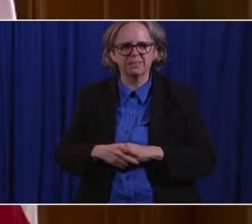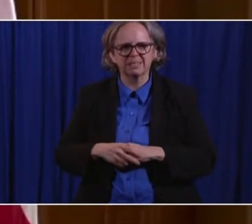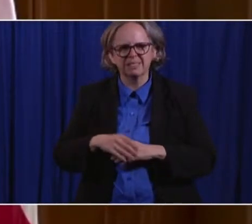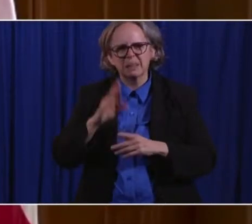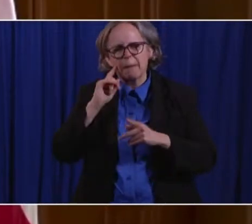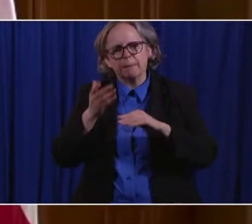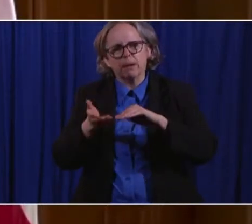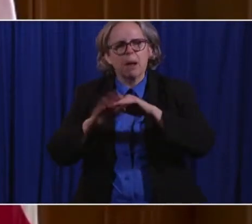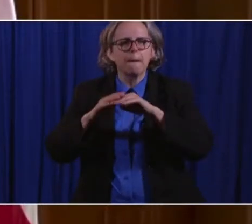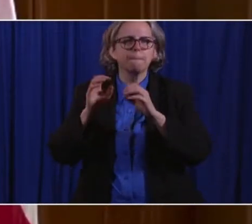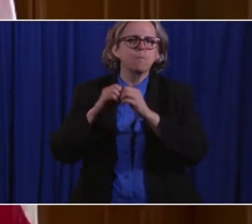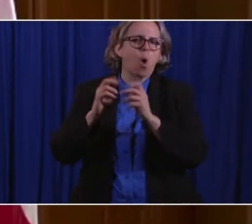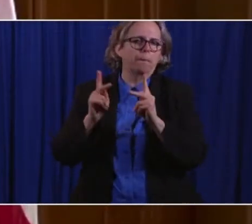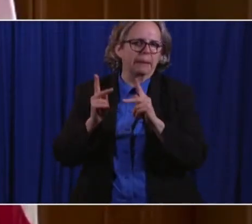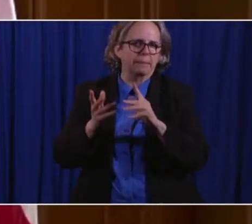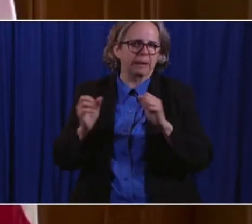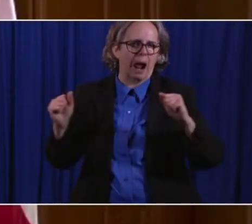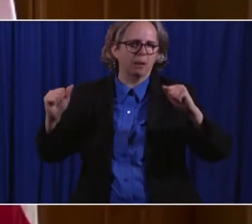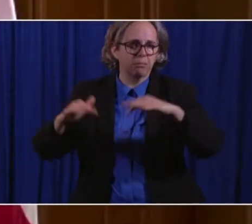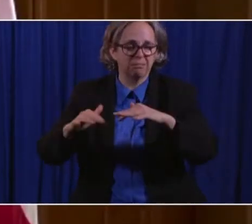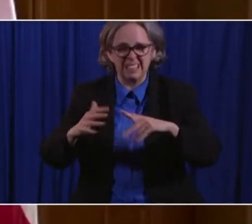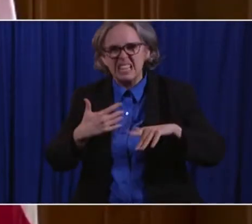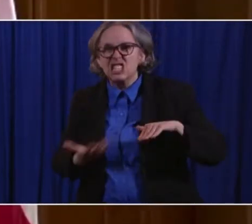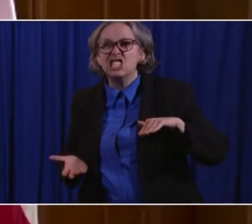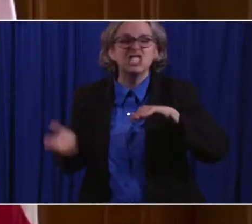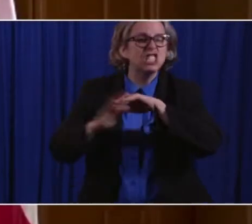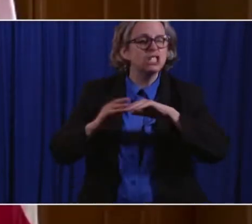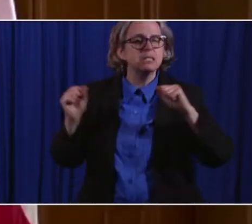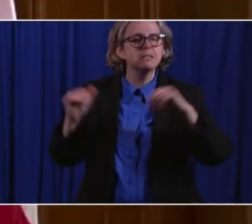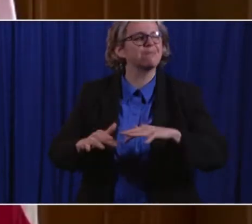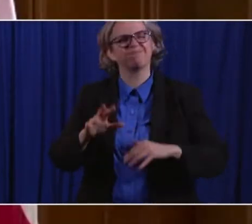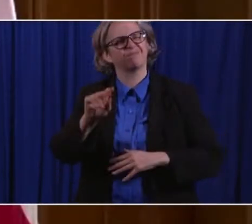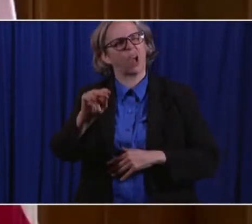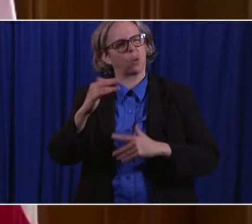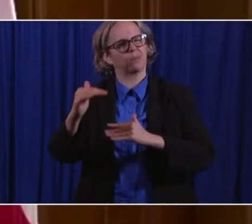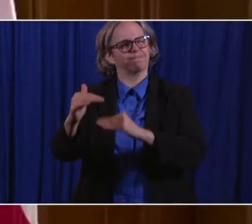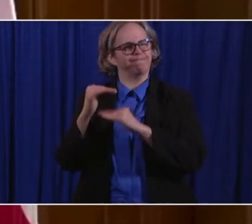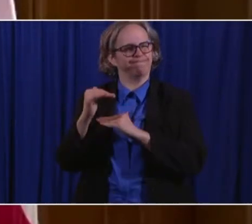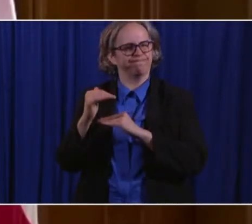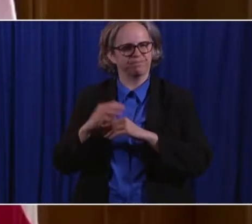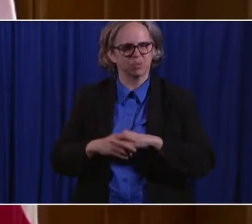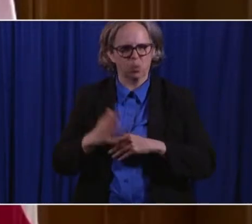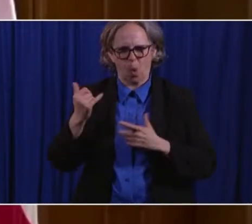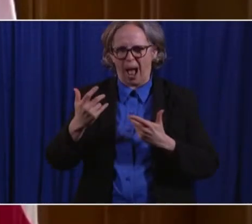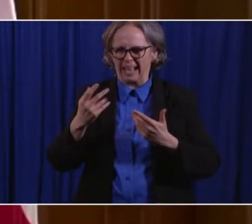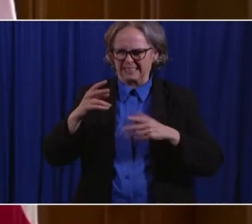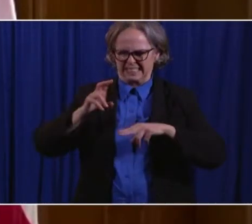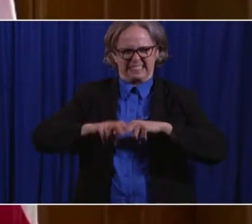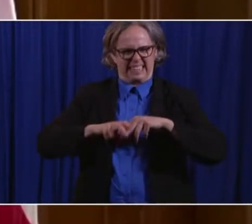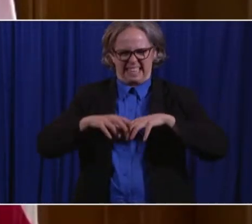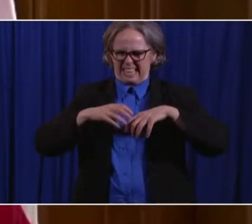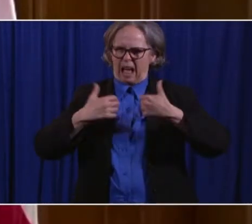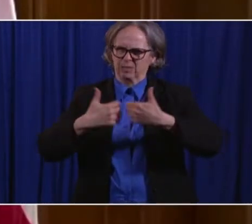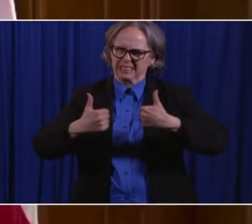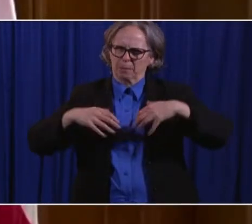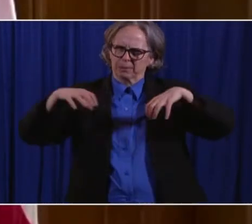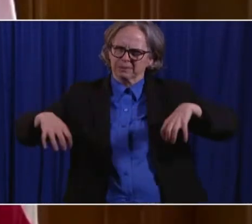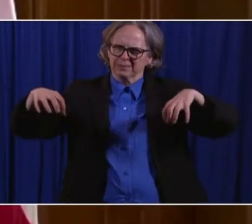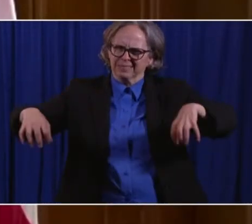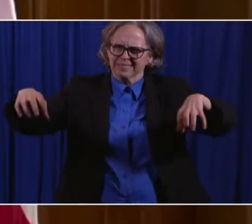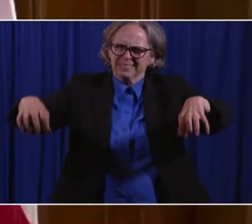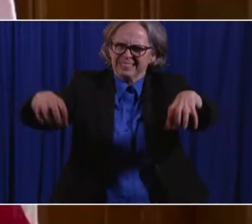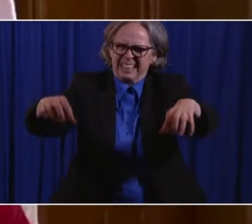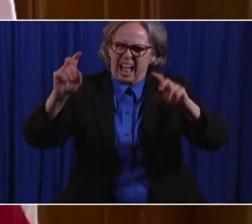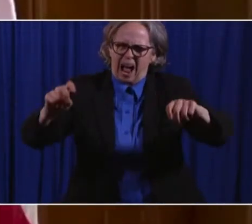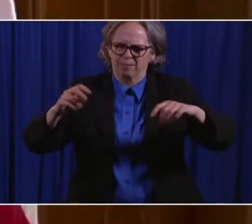not going to dramatically change it because of the distancing requirement. At least that's how the baseball teams have explained it to